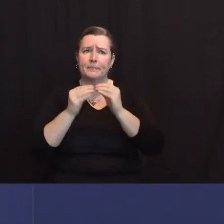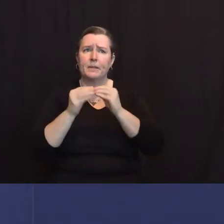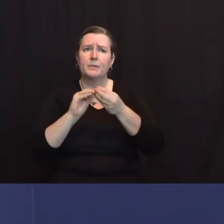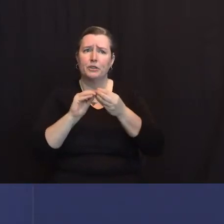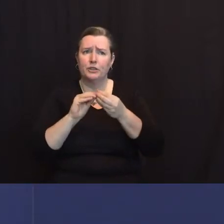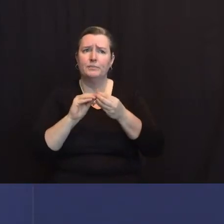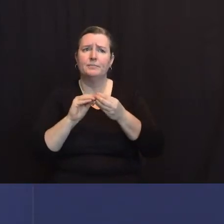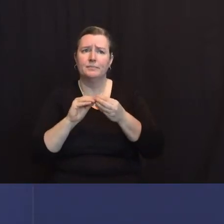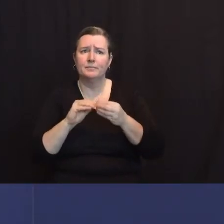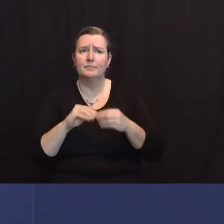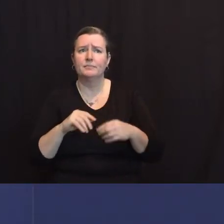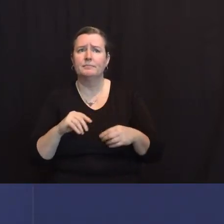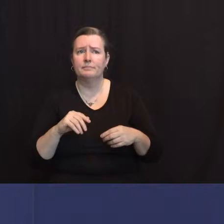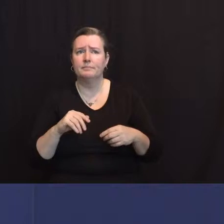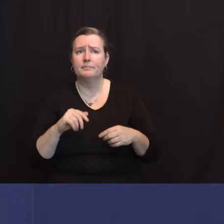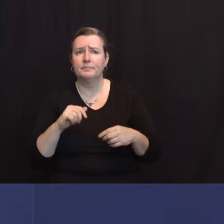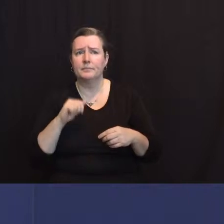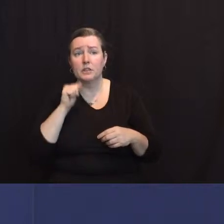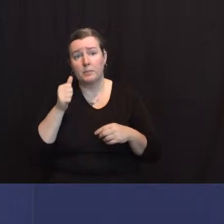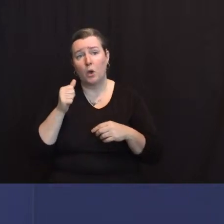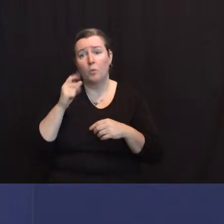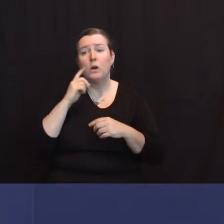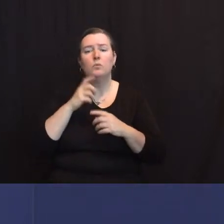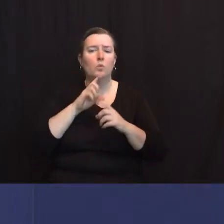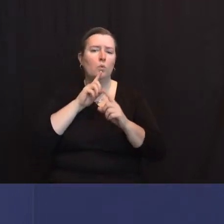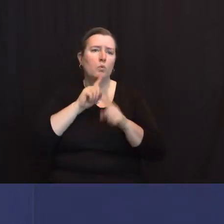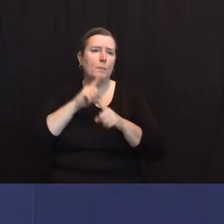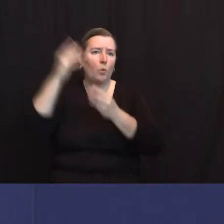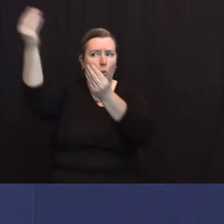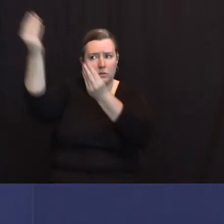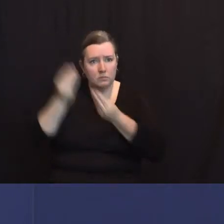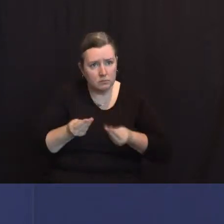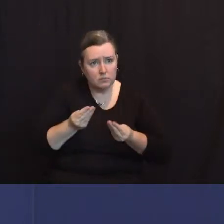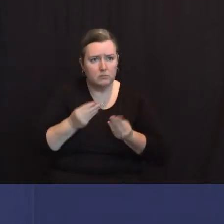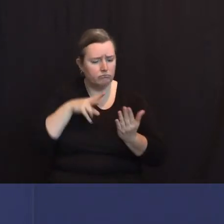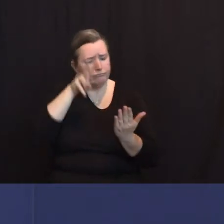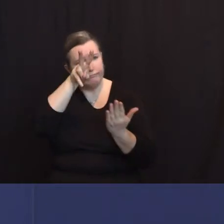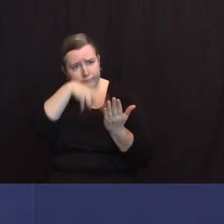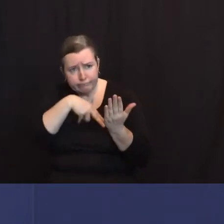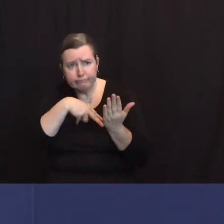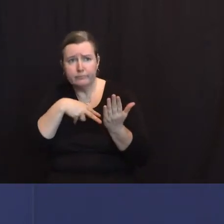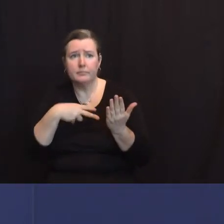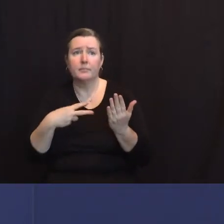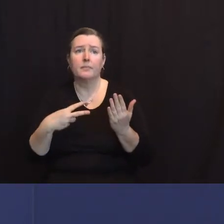Cali report, will show that case rates have increased in the northwest region